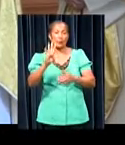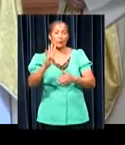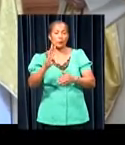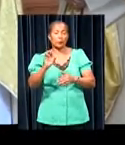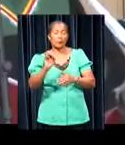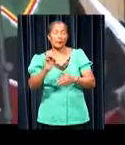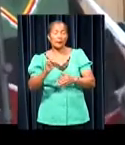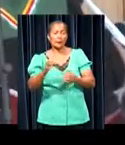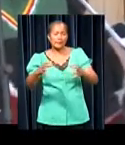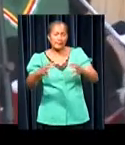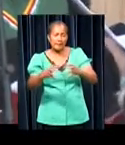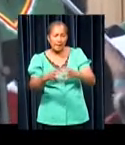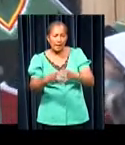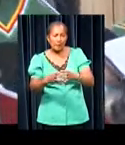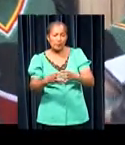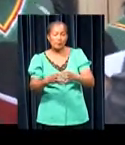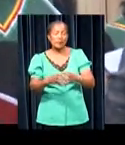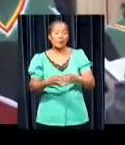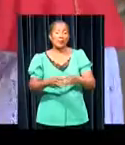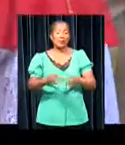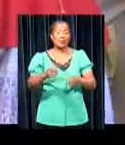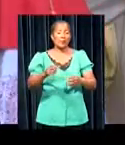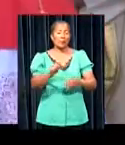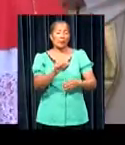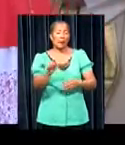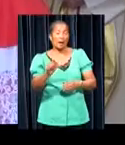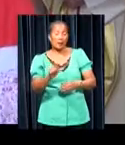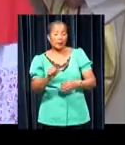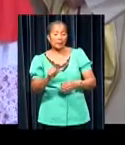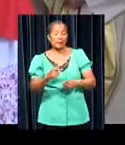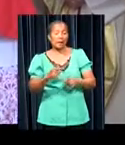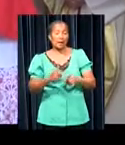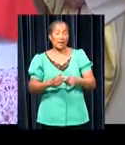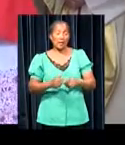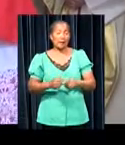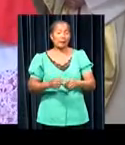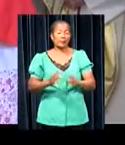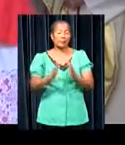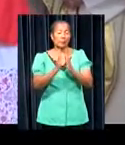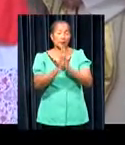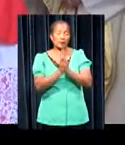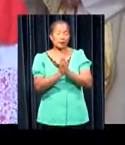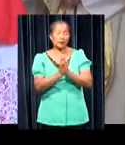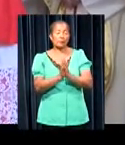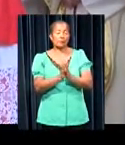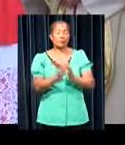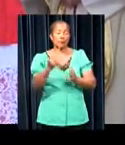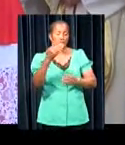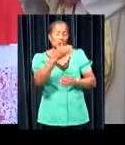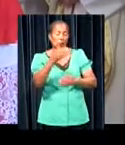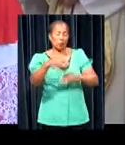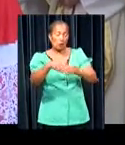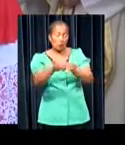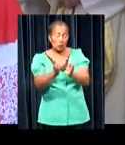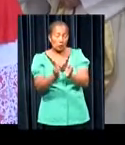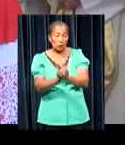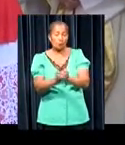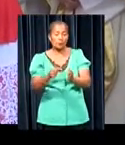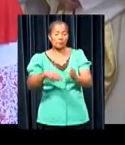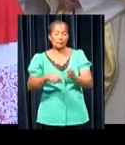consecrator, Monsignor Wilhelmus de Becker, together with the co-consecrators and the priests of